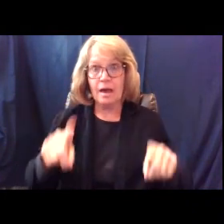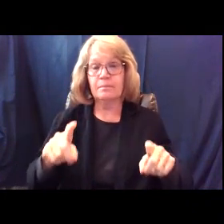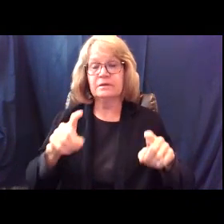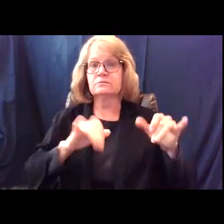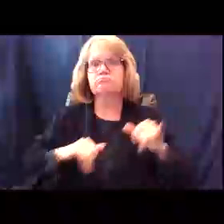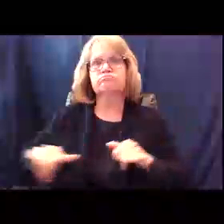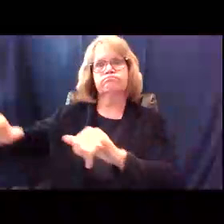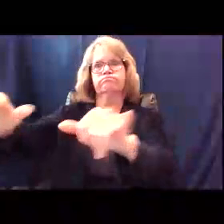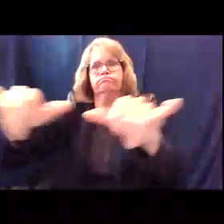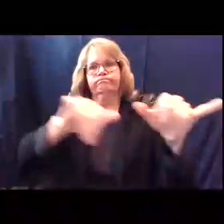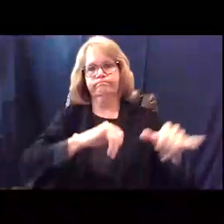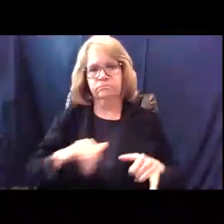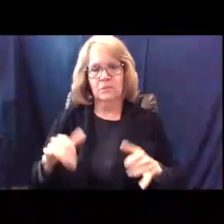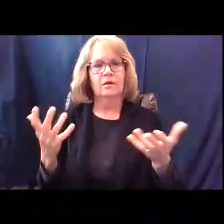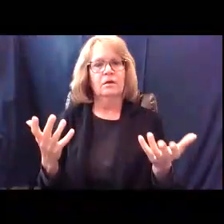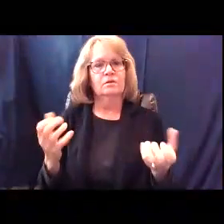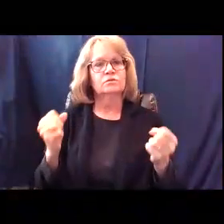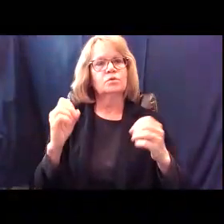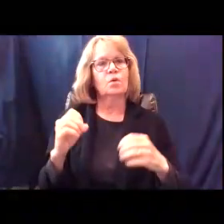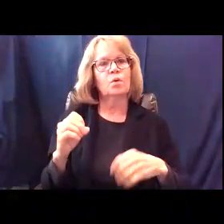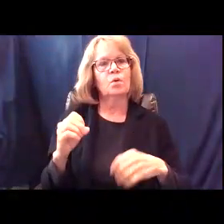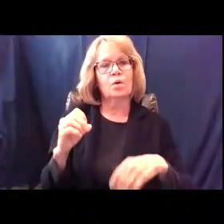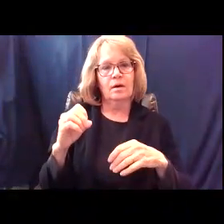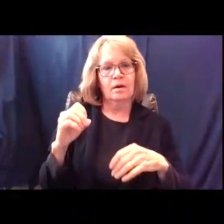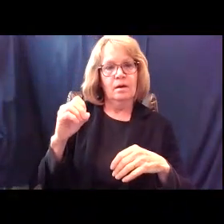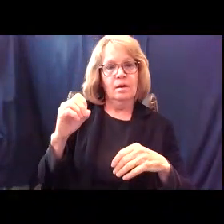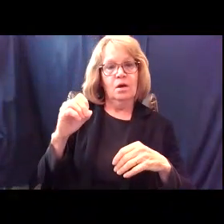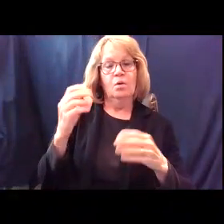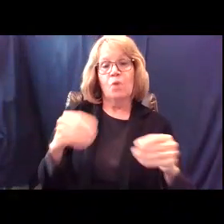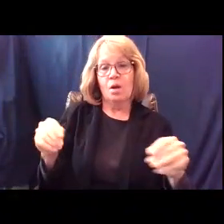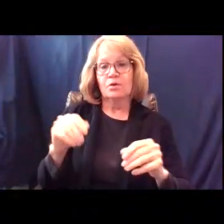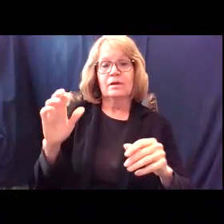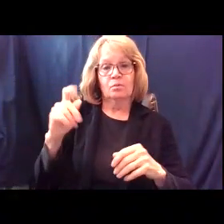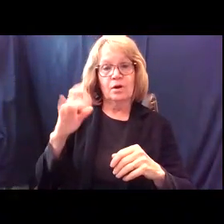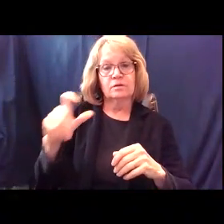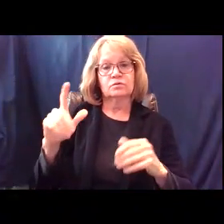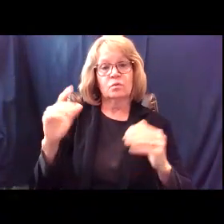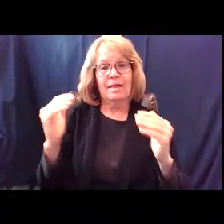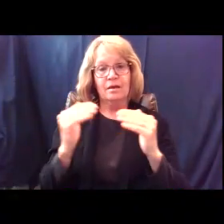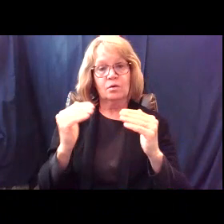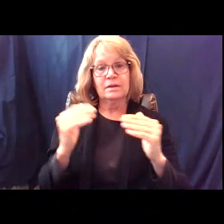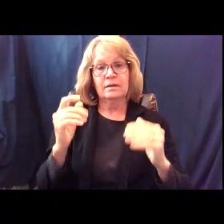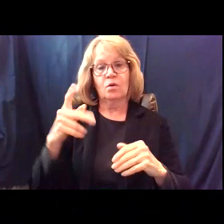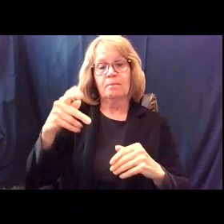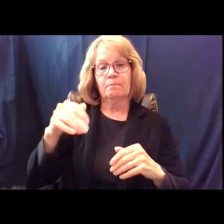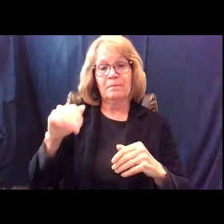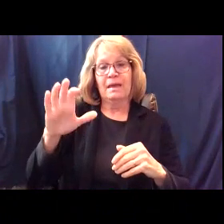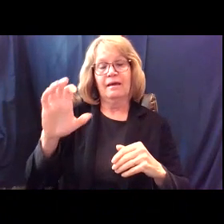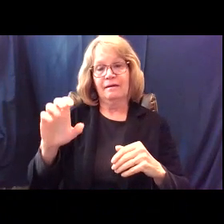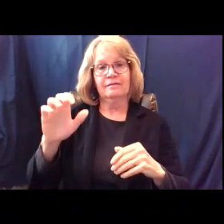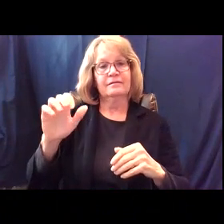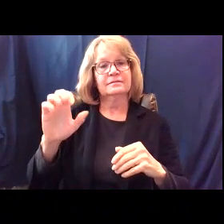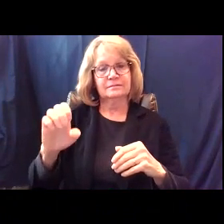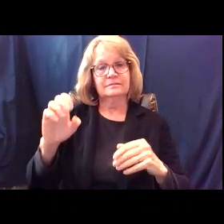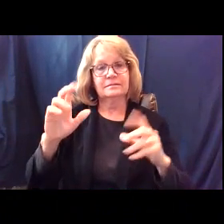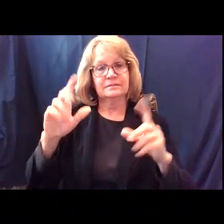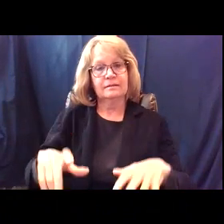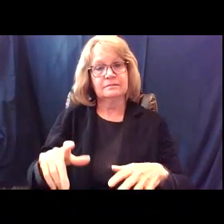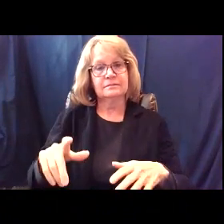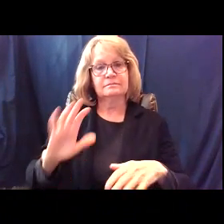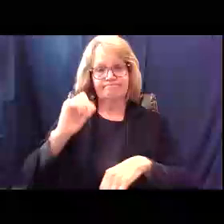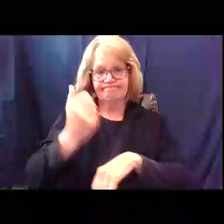the Property Appraisal Evaluation Equity, or PAVE task force, was set up at the federal government with a partnership of numerous